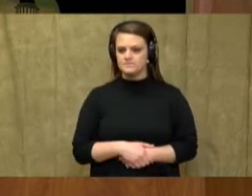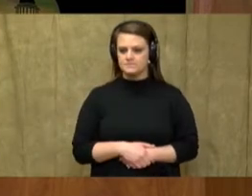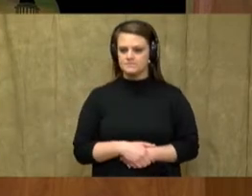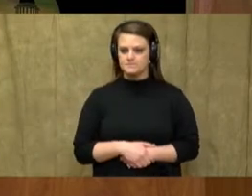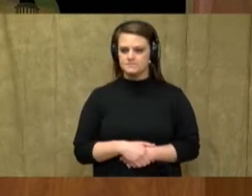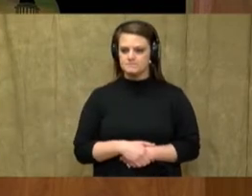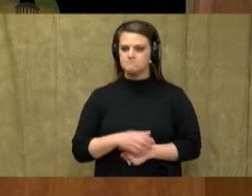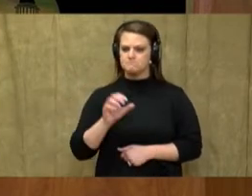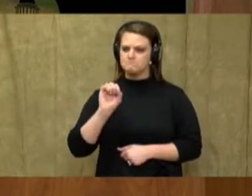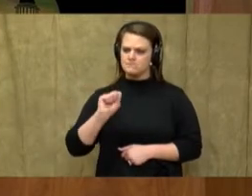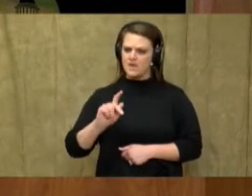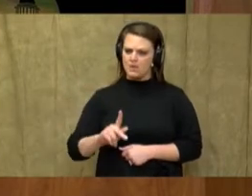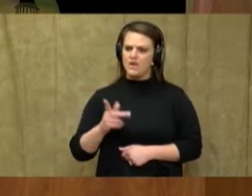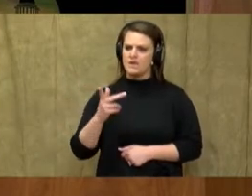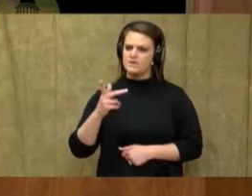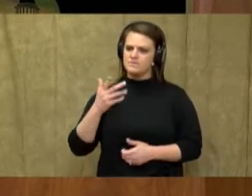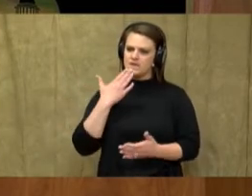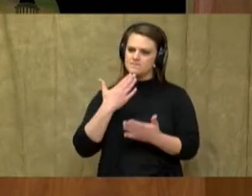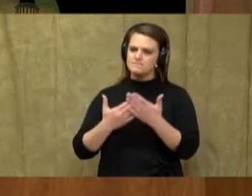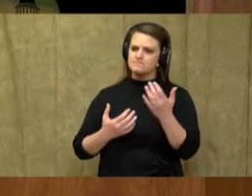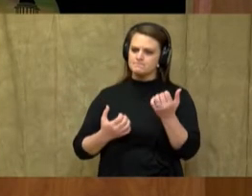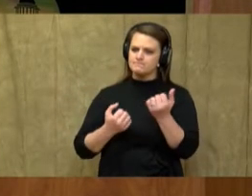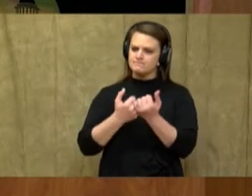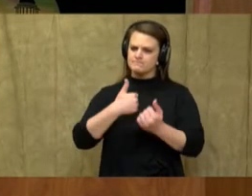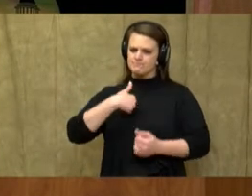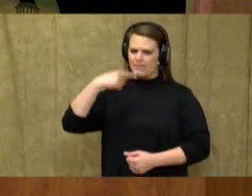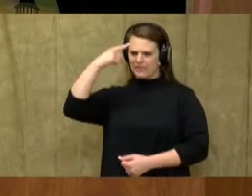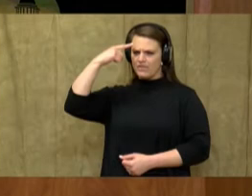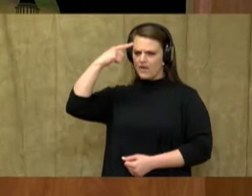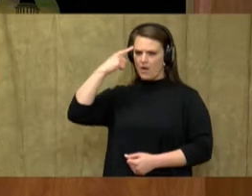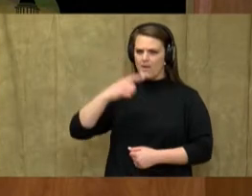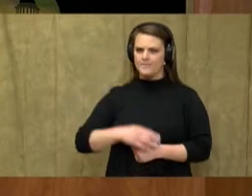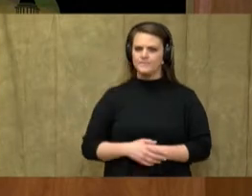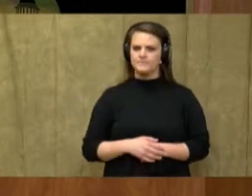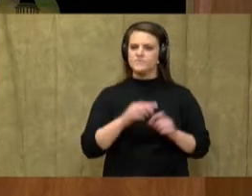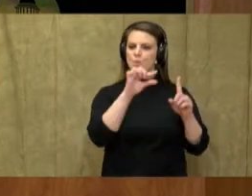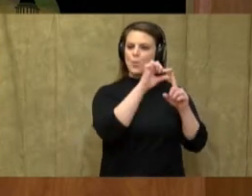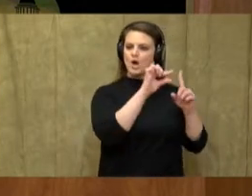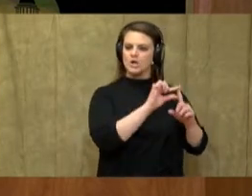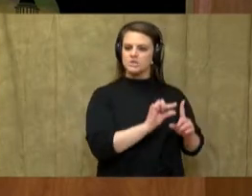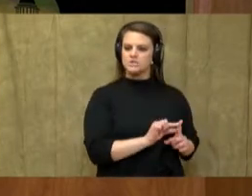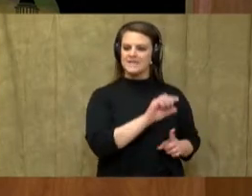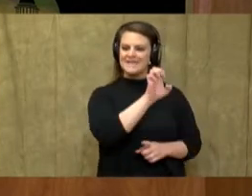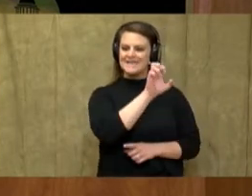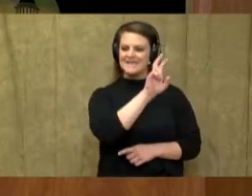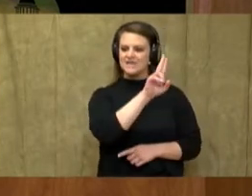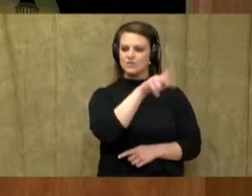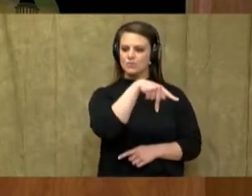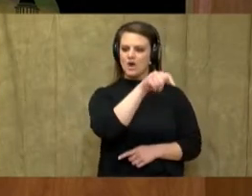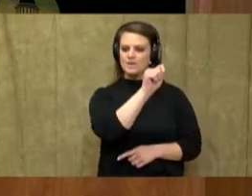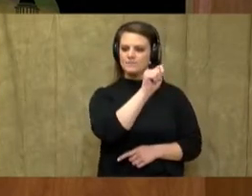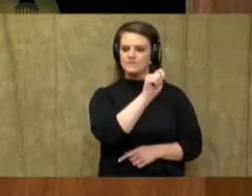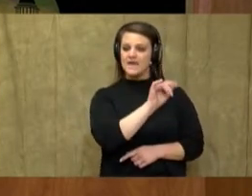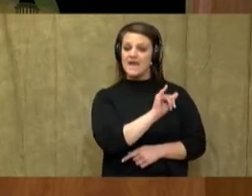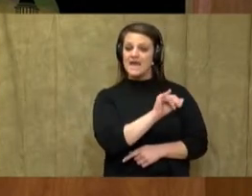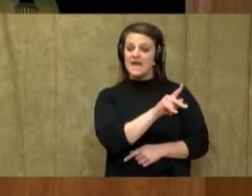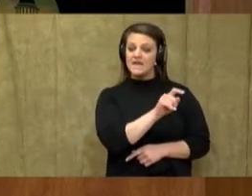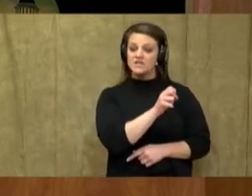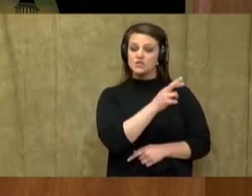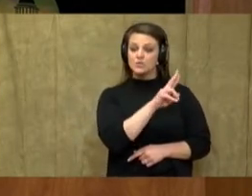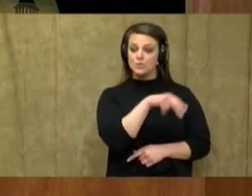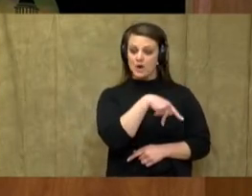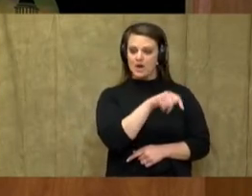Okay. All right. Well, that kind of confirms what I've thought. Let's look at our word choices. We have erupt, interrupt,